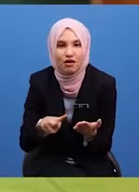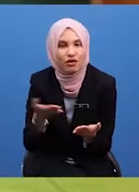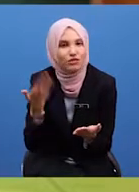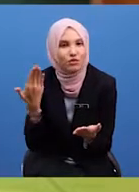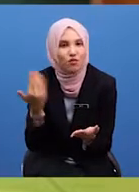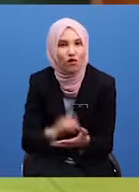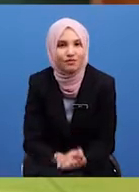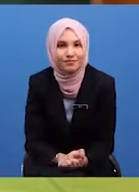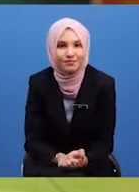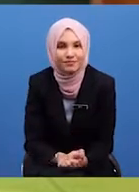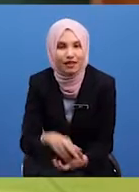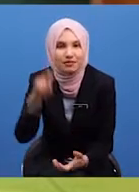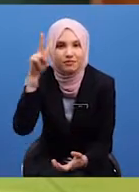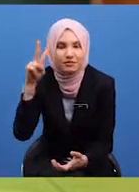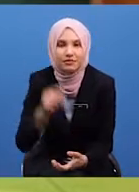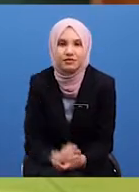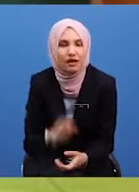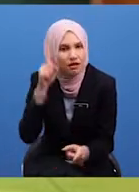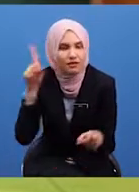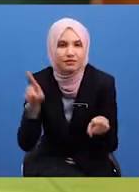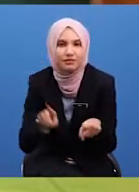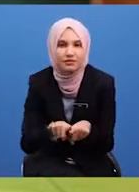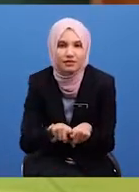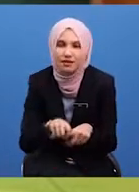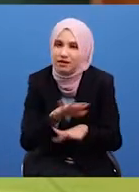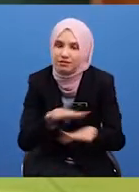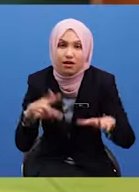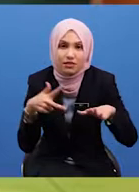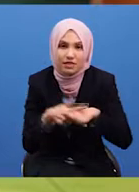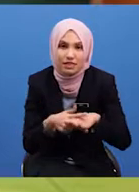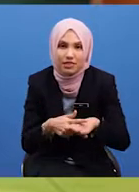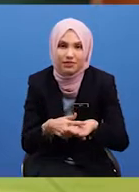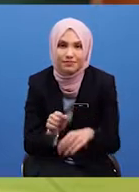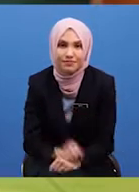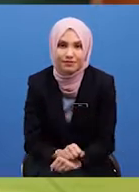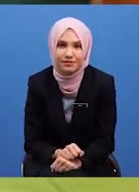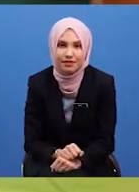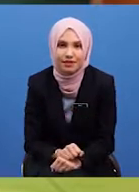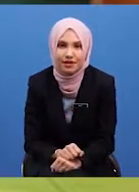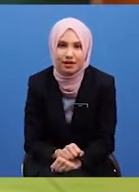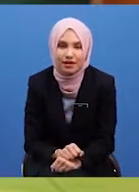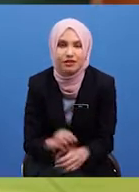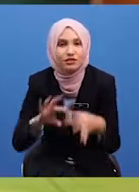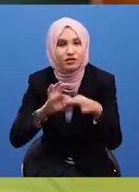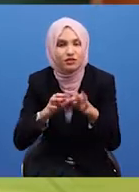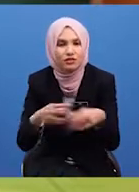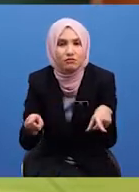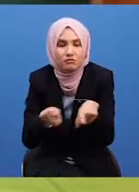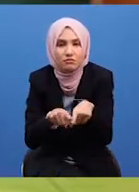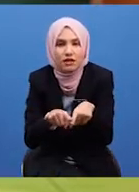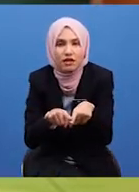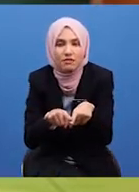ago. Mr. Velos agrees that Job is not a cheater since the story is not similar.